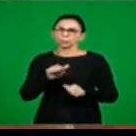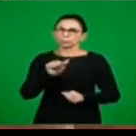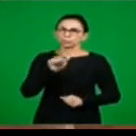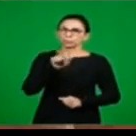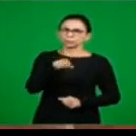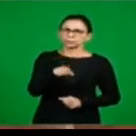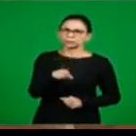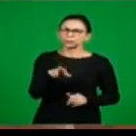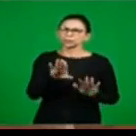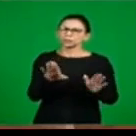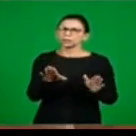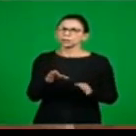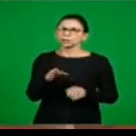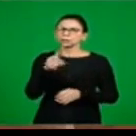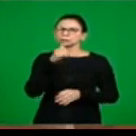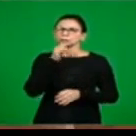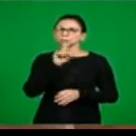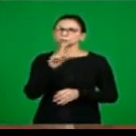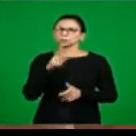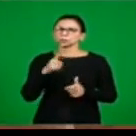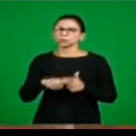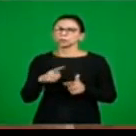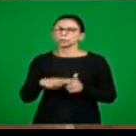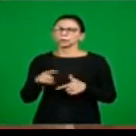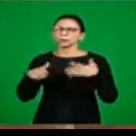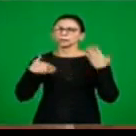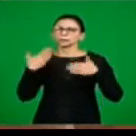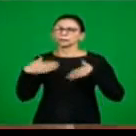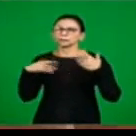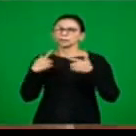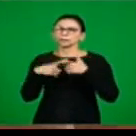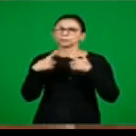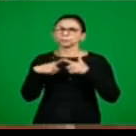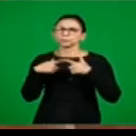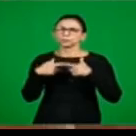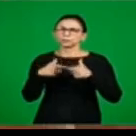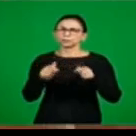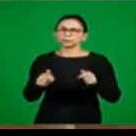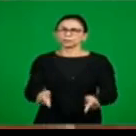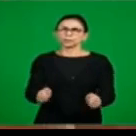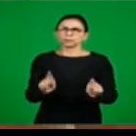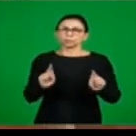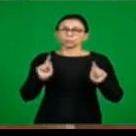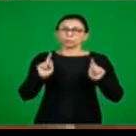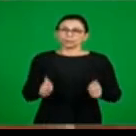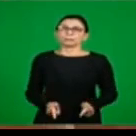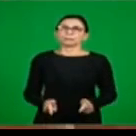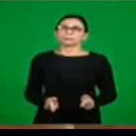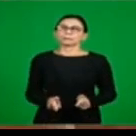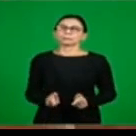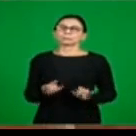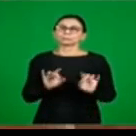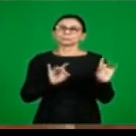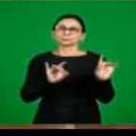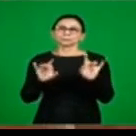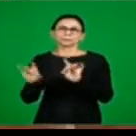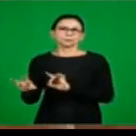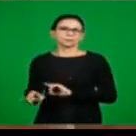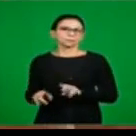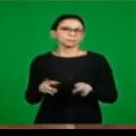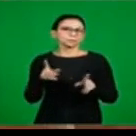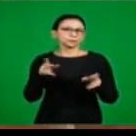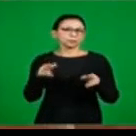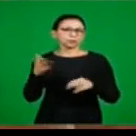Rejoice, because it's great of reward, because that's how they did with the prophets and the saints of the